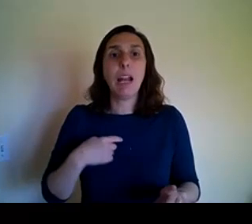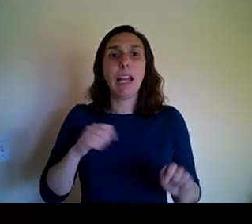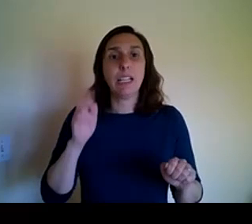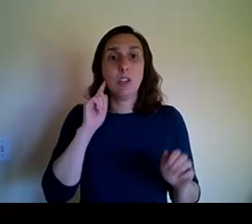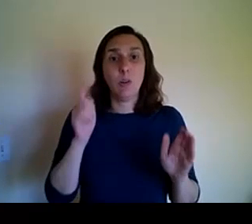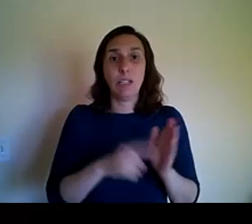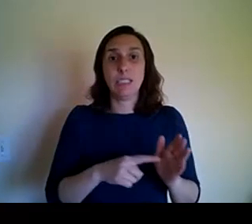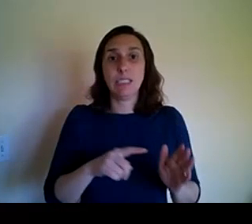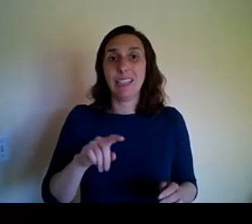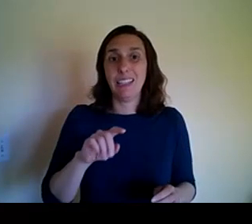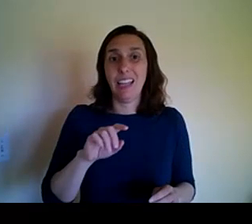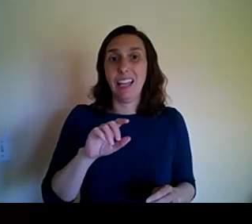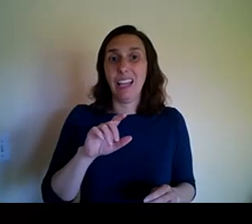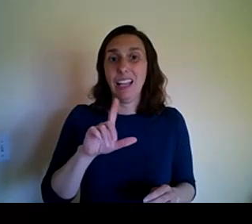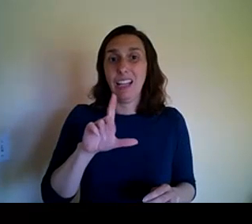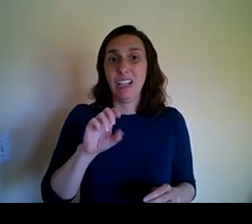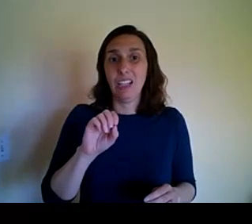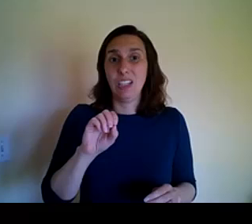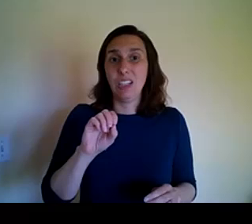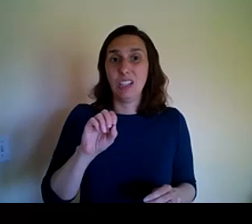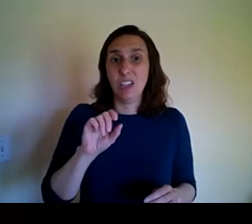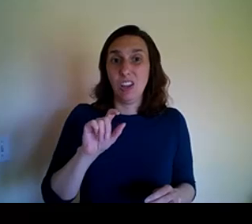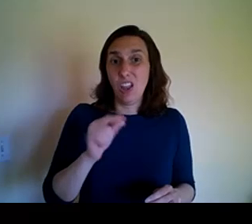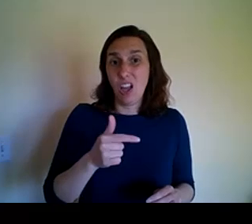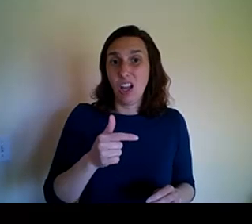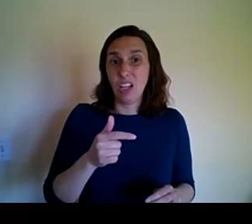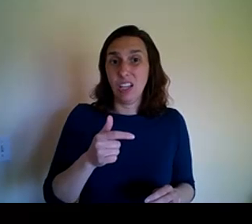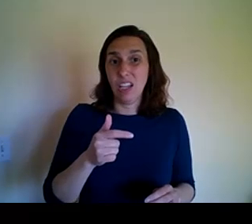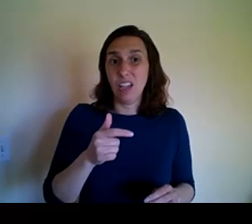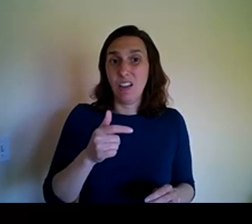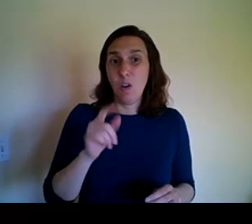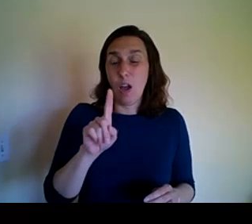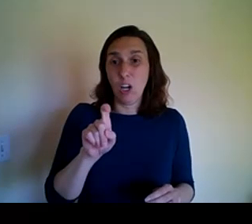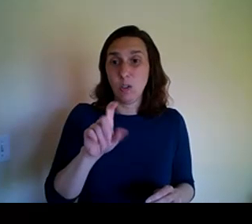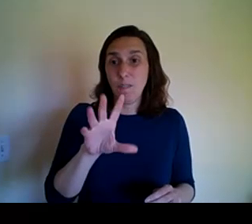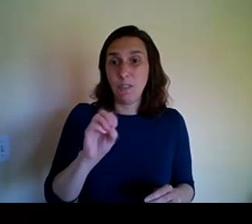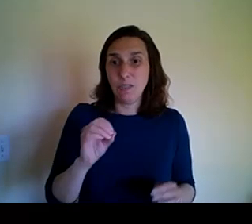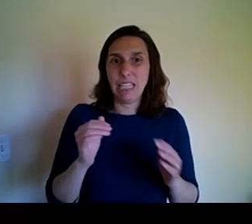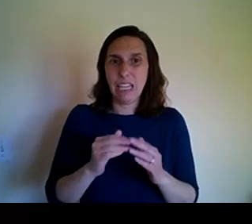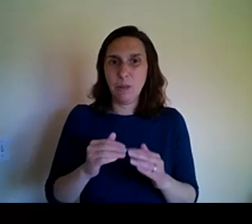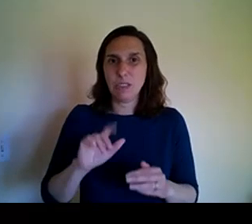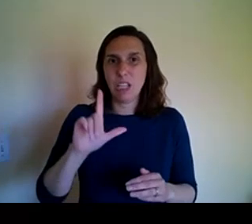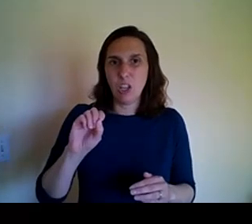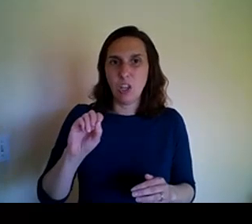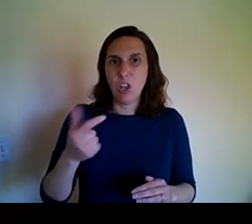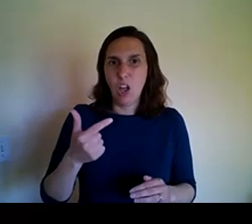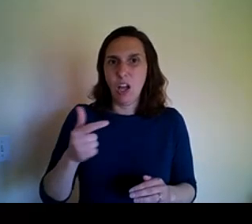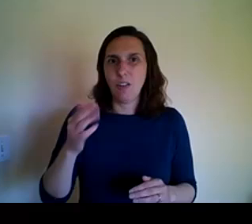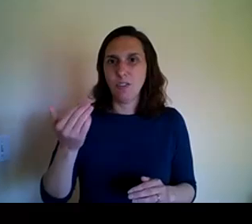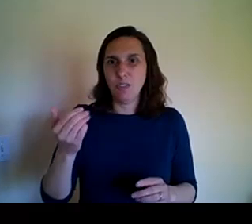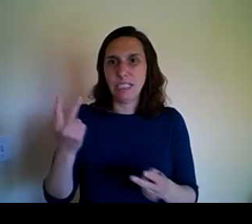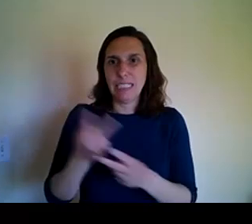150 is the same as 15 times 10, which means log